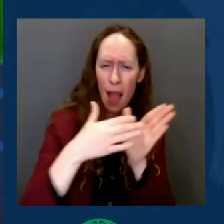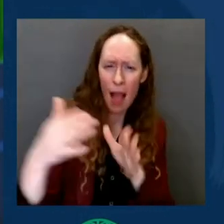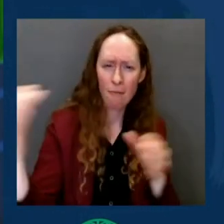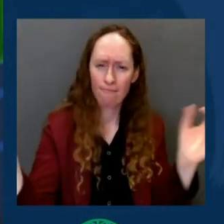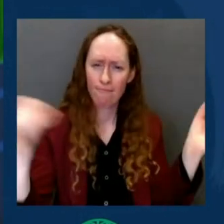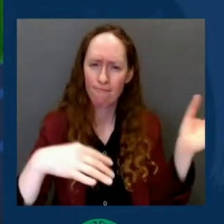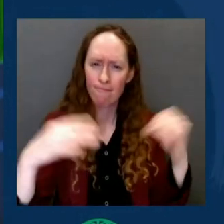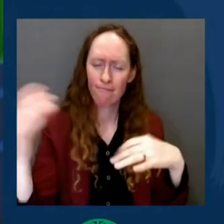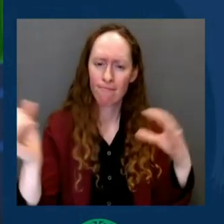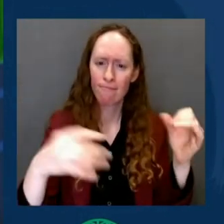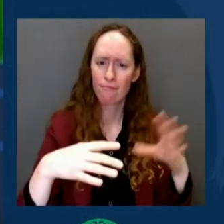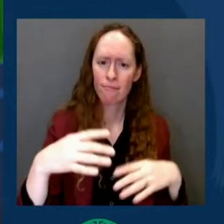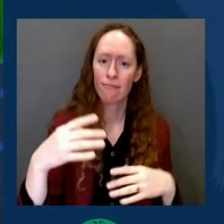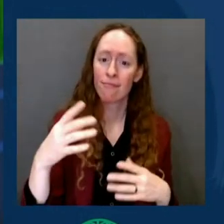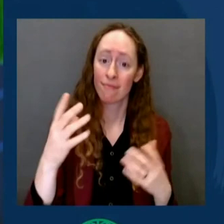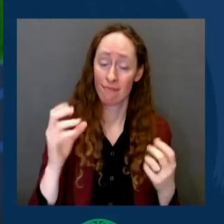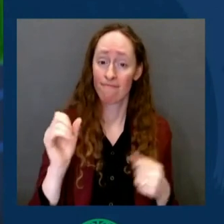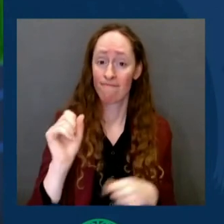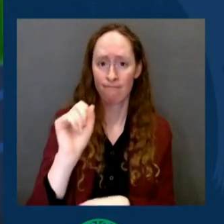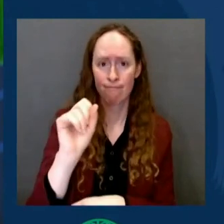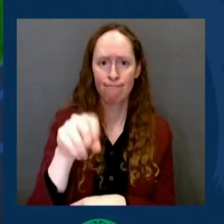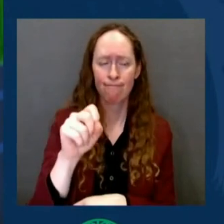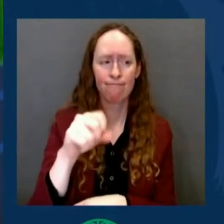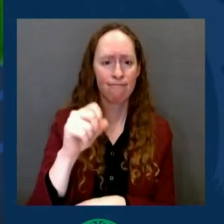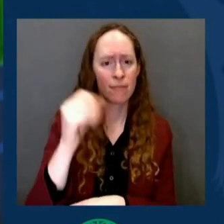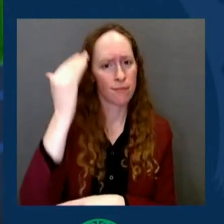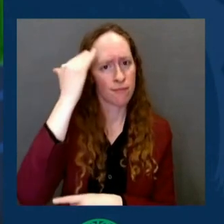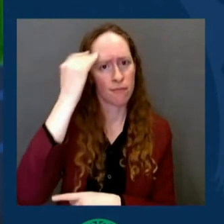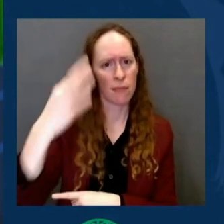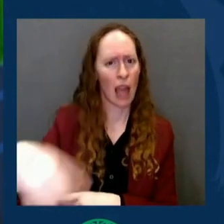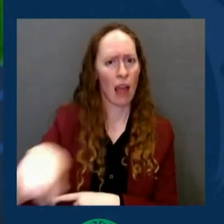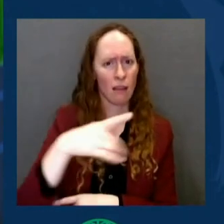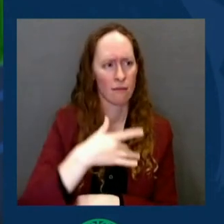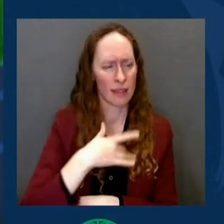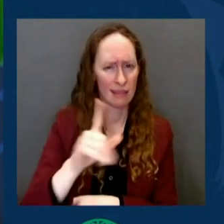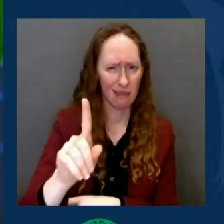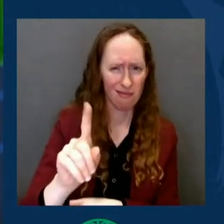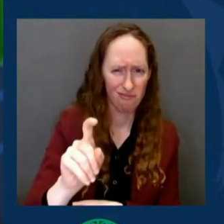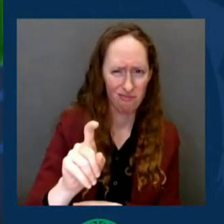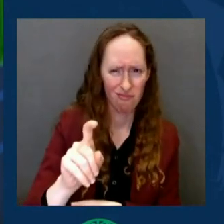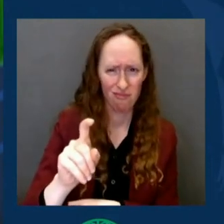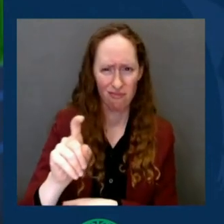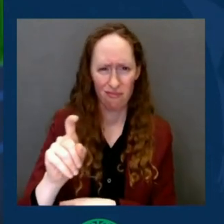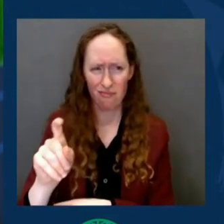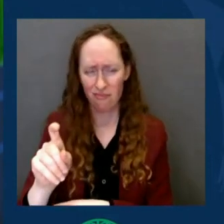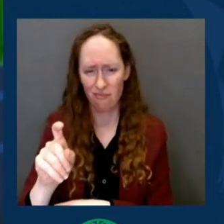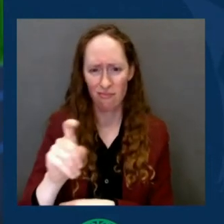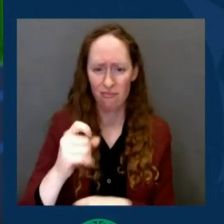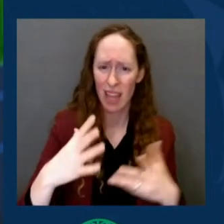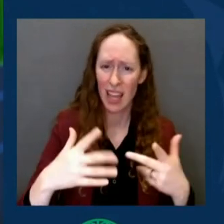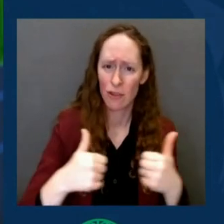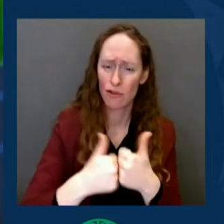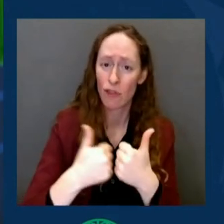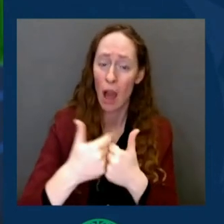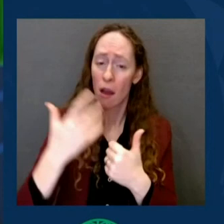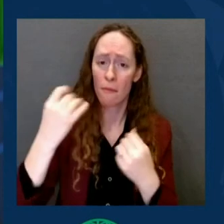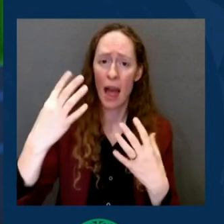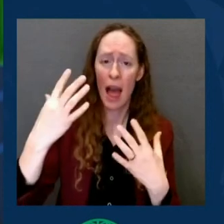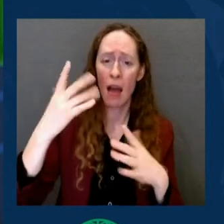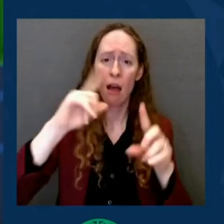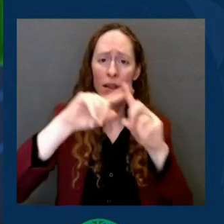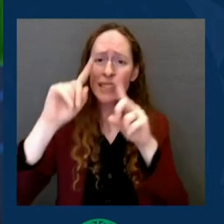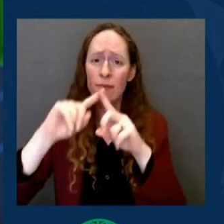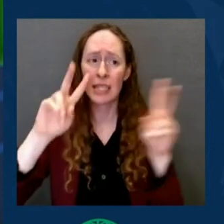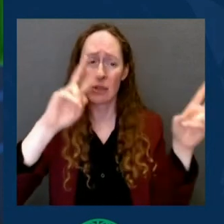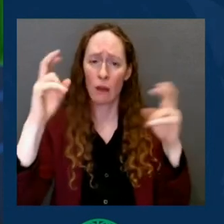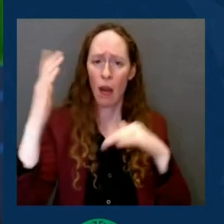The challenges are more numerous and complex, but it's in hard times that friendship